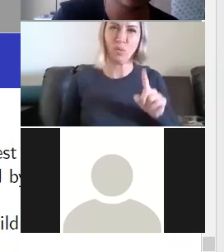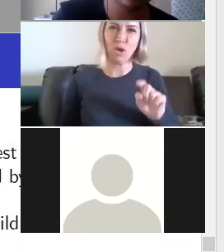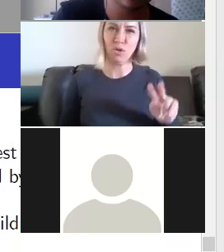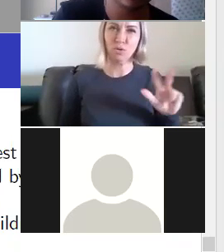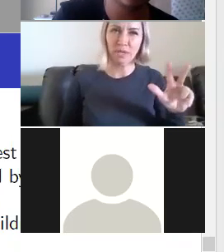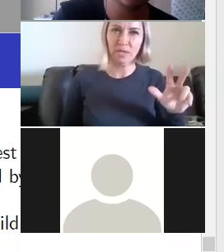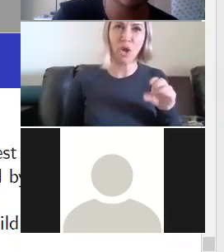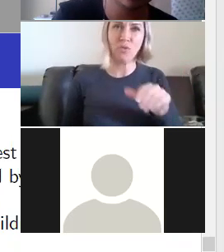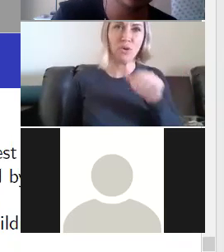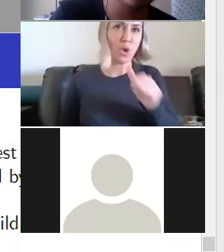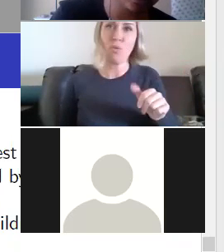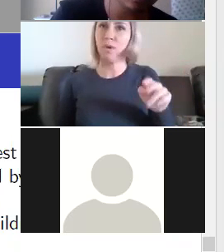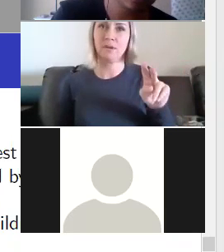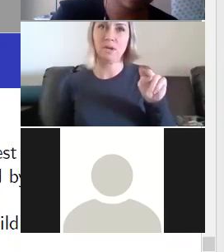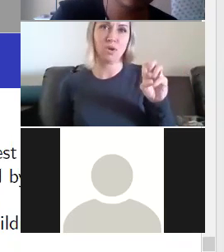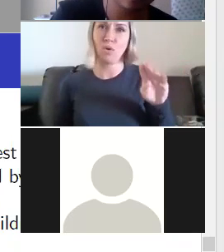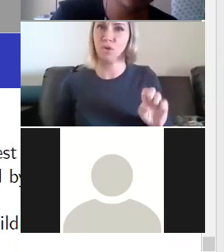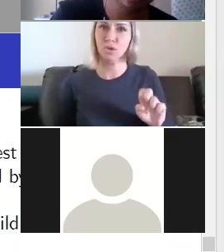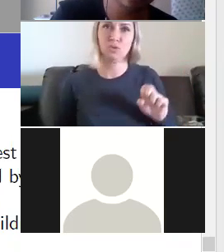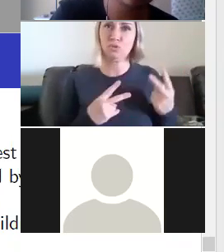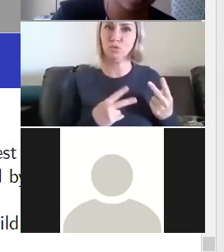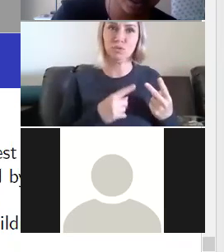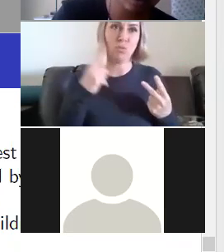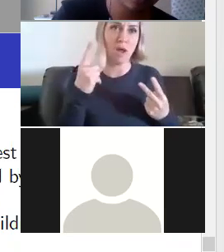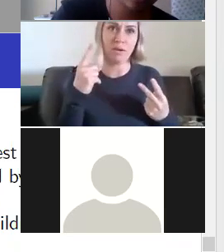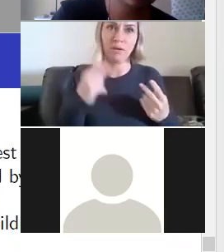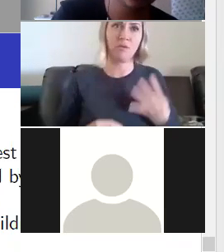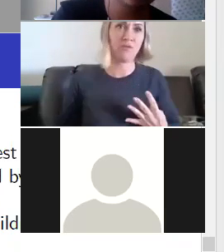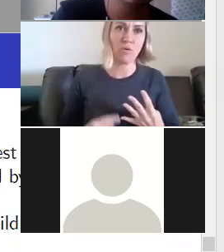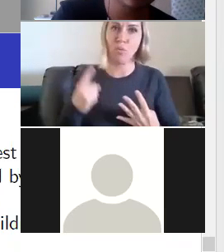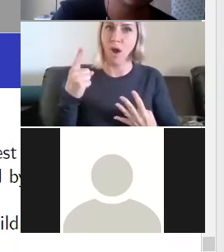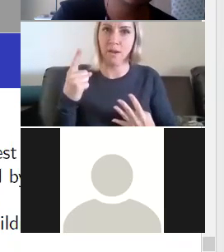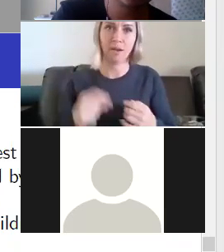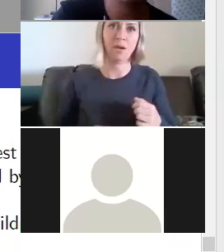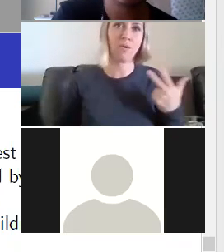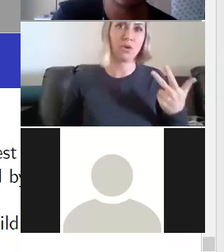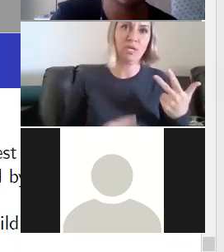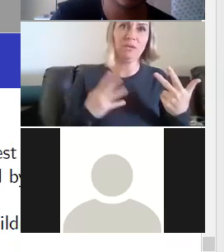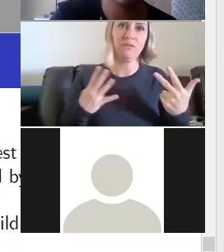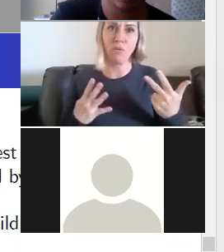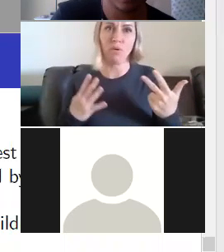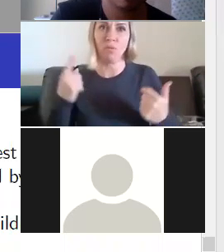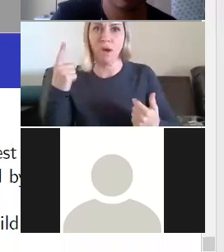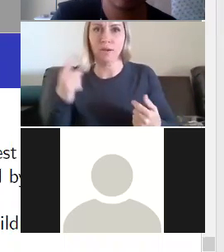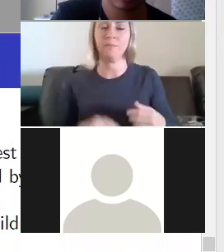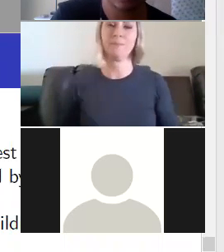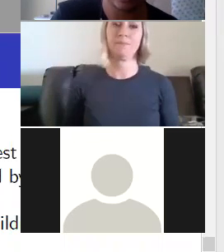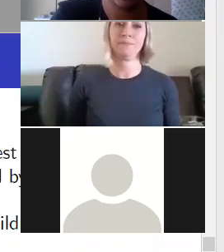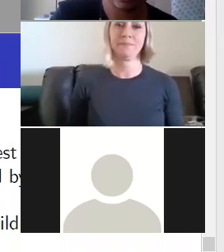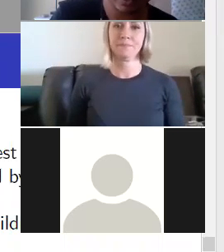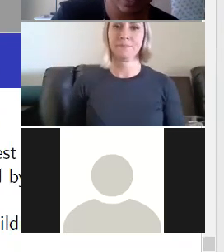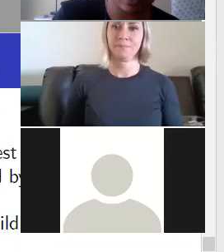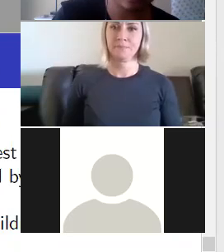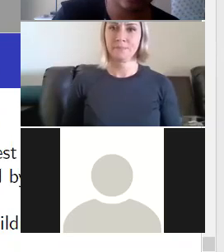There is no node that goes from 2 to 1 or 4 to 2 or 1 or 3 to 4 or 3 to 2 or 3 to 1.